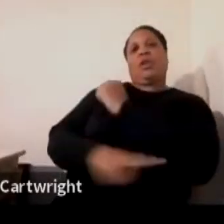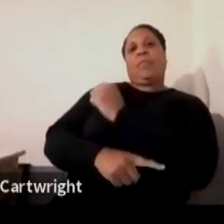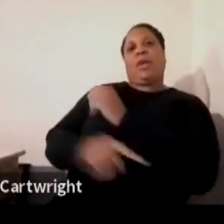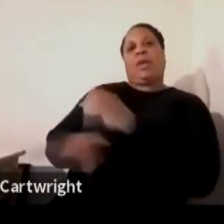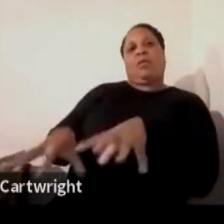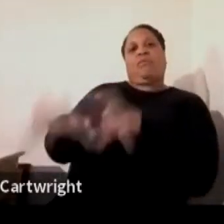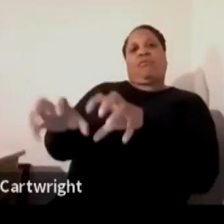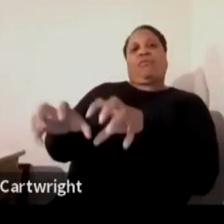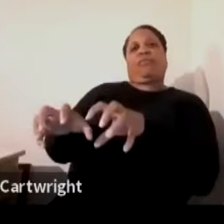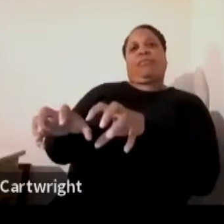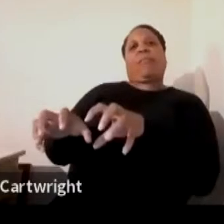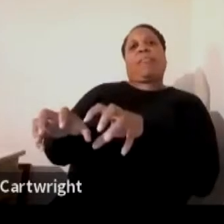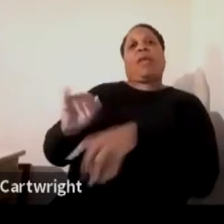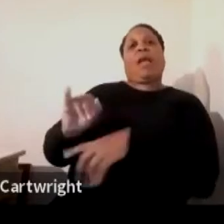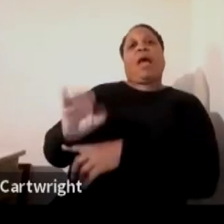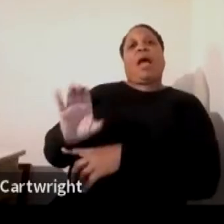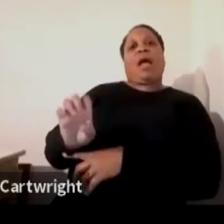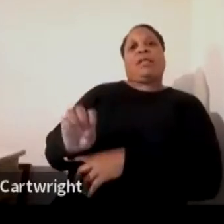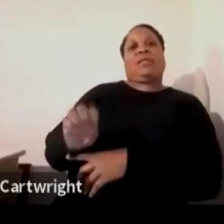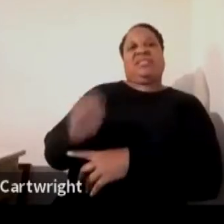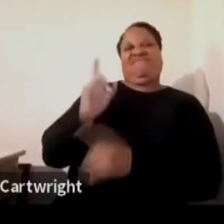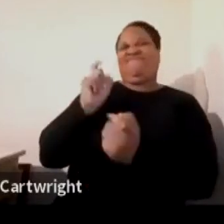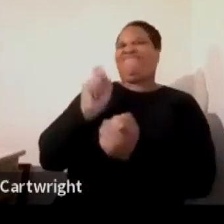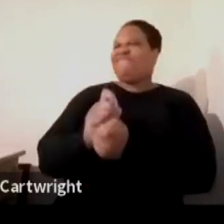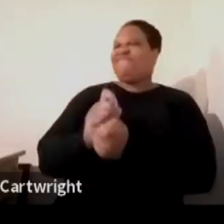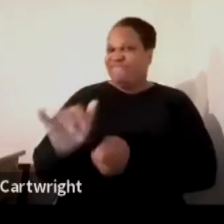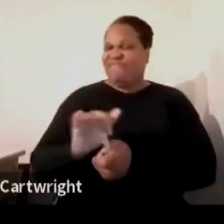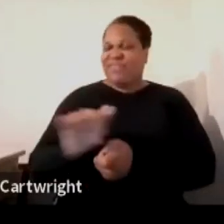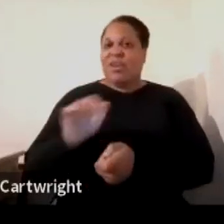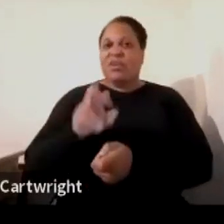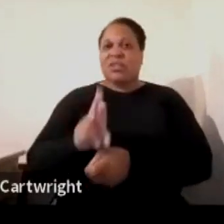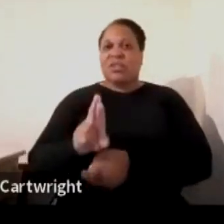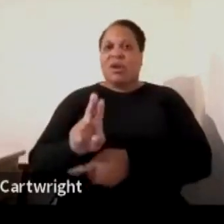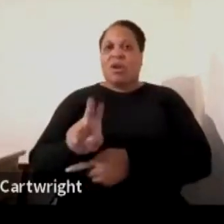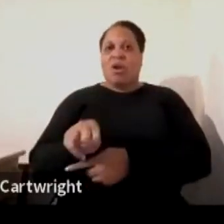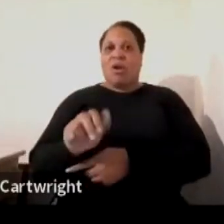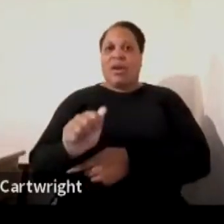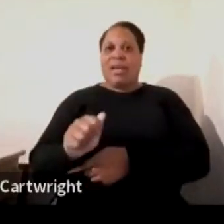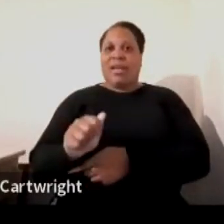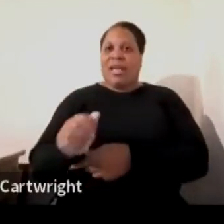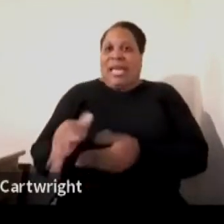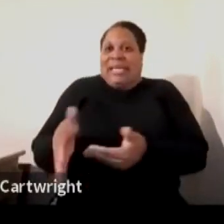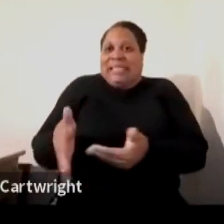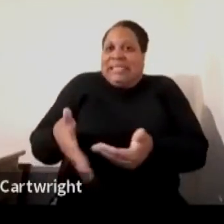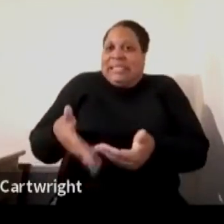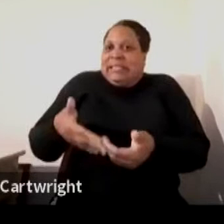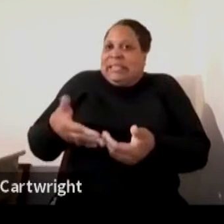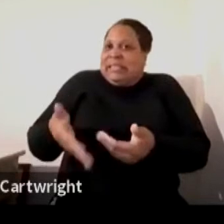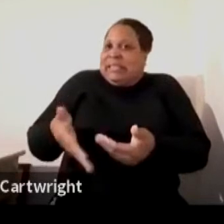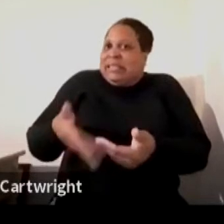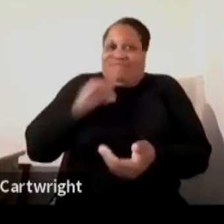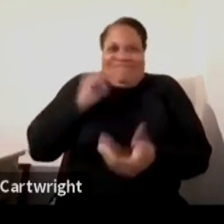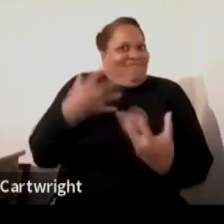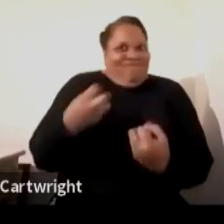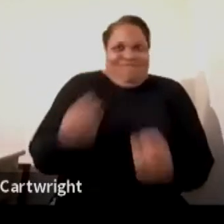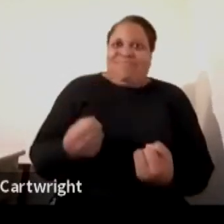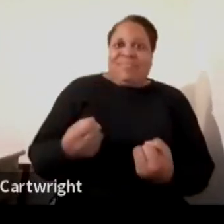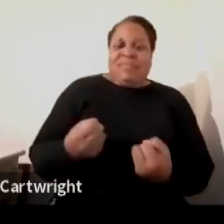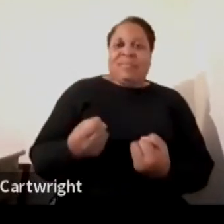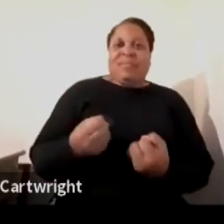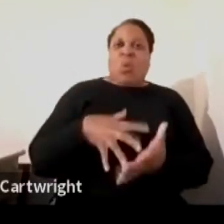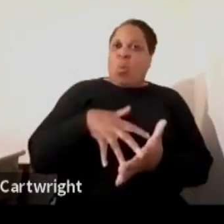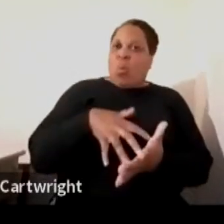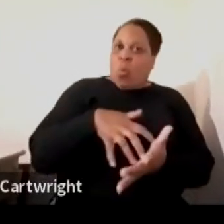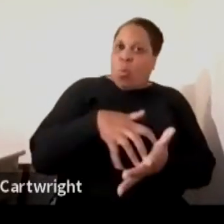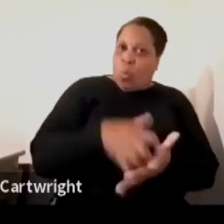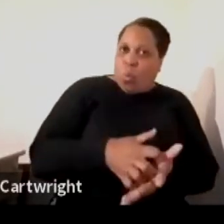for the same exact reason, because RNA is very fragile. It is not that strong, and it will degrade and break